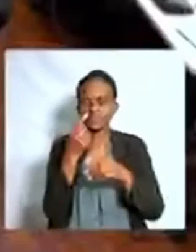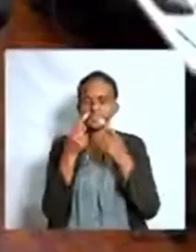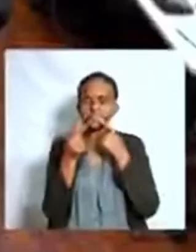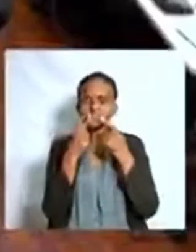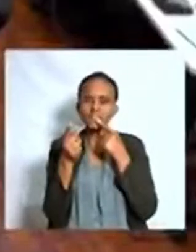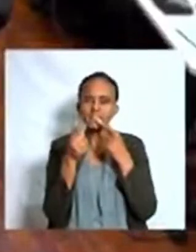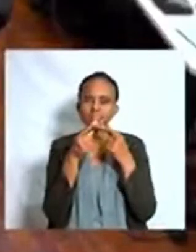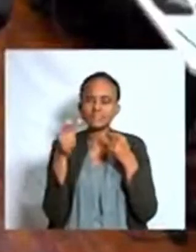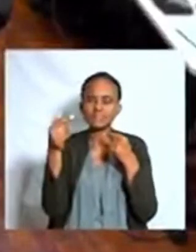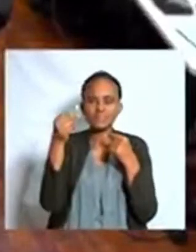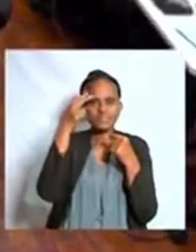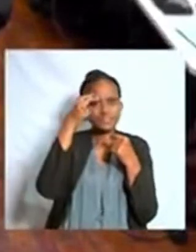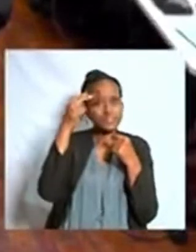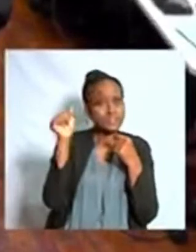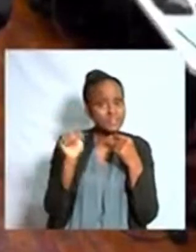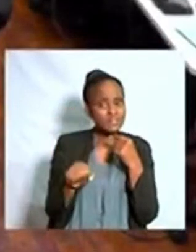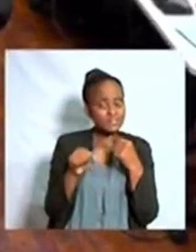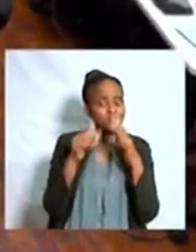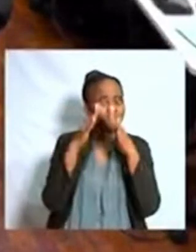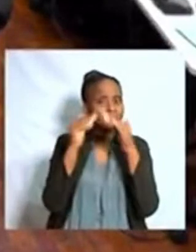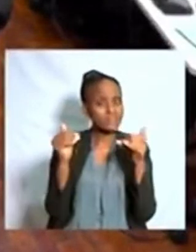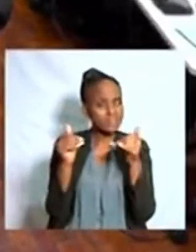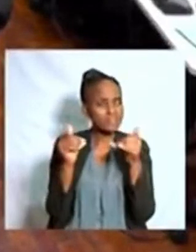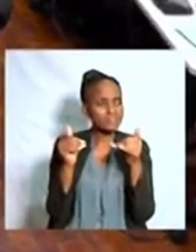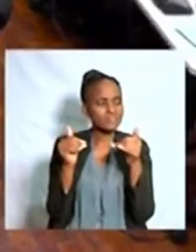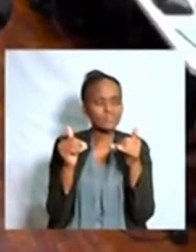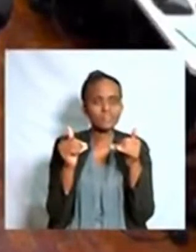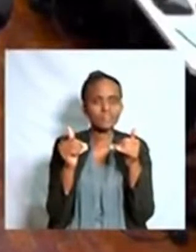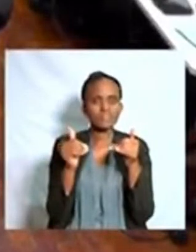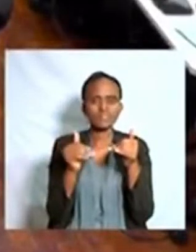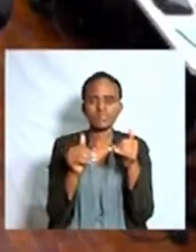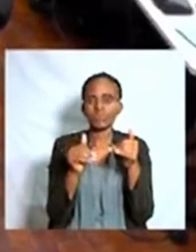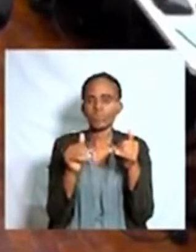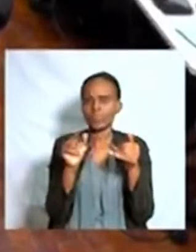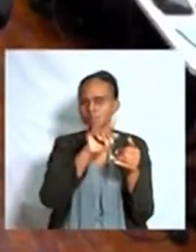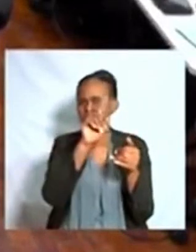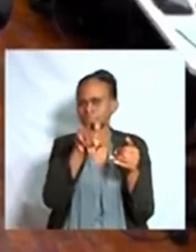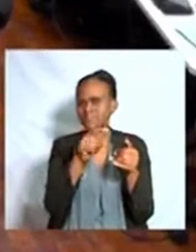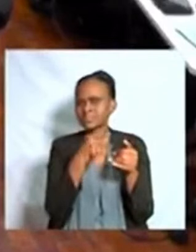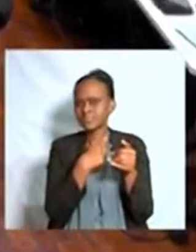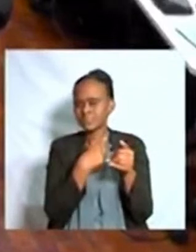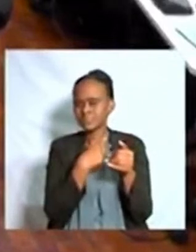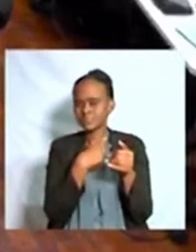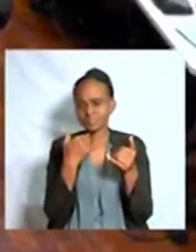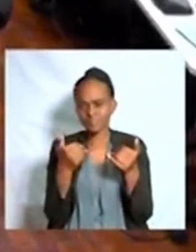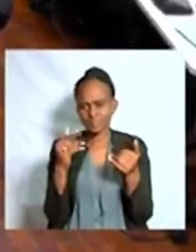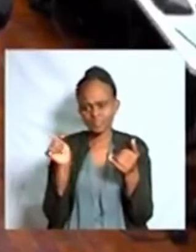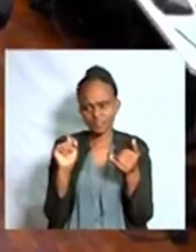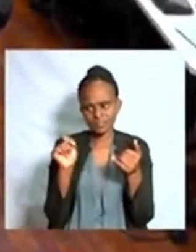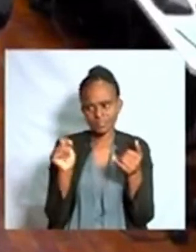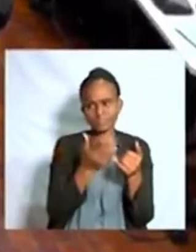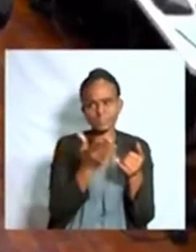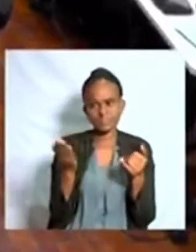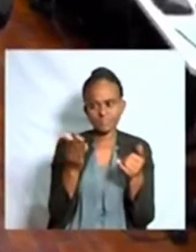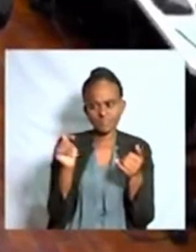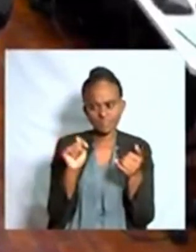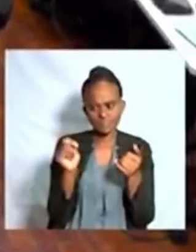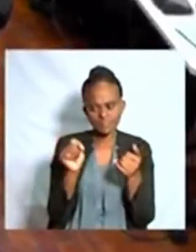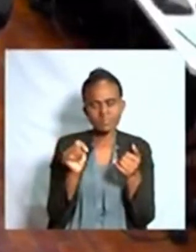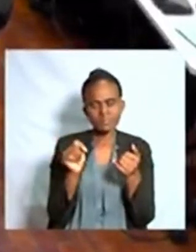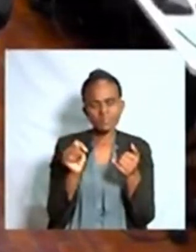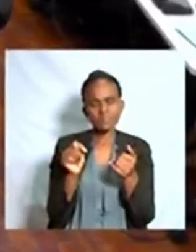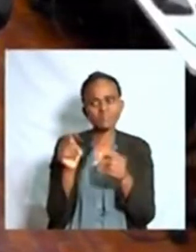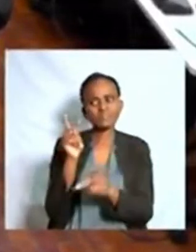post. The question here, I've not given the you. guard post, Yes. not the toilet. Yes, Then no. the toilet is just